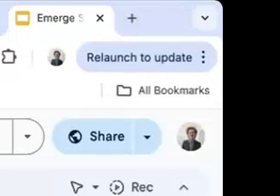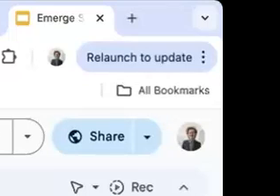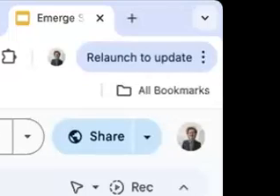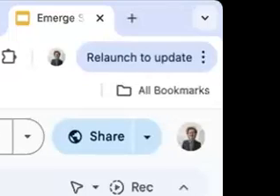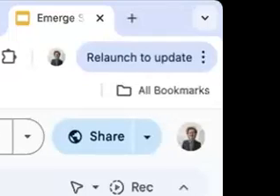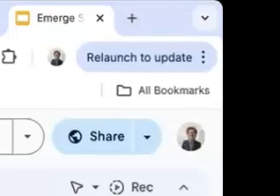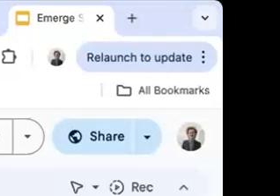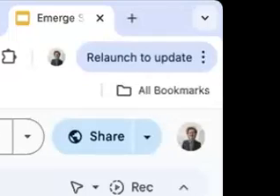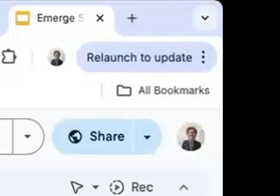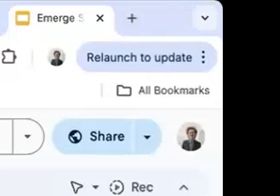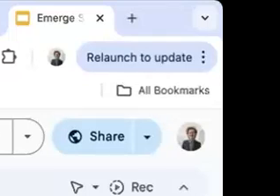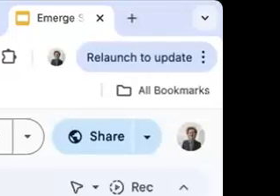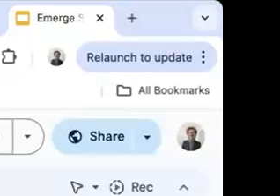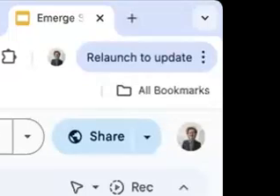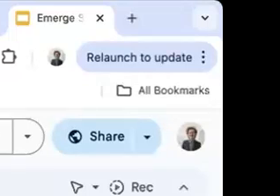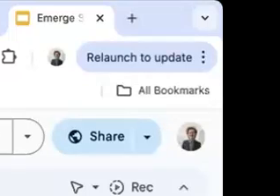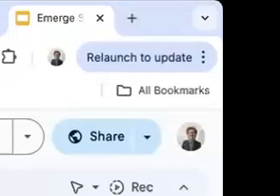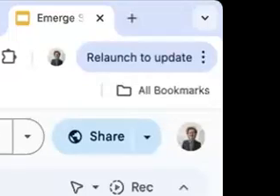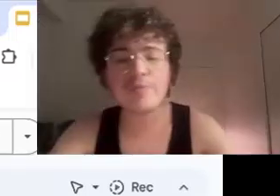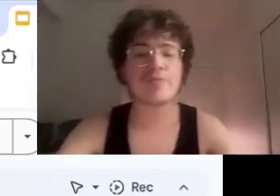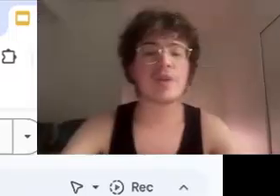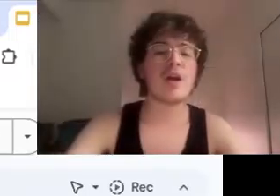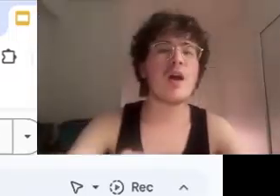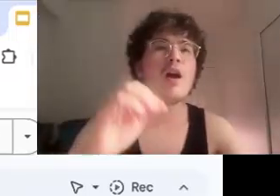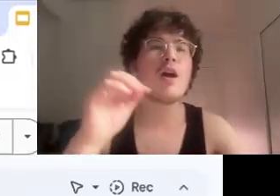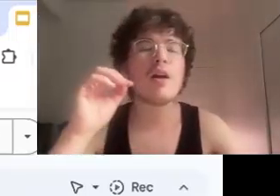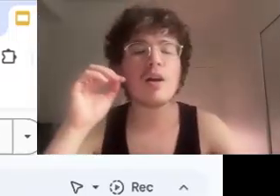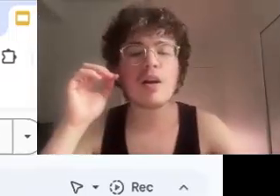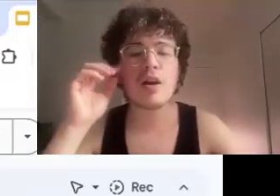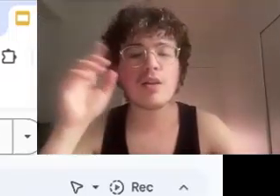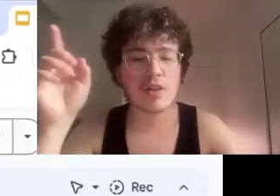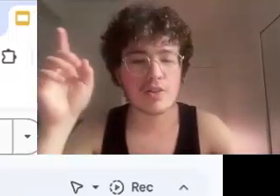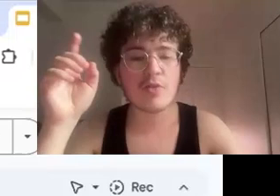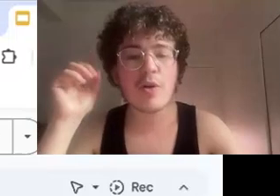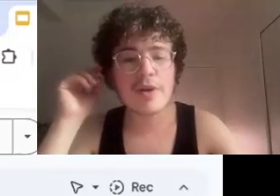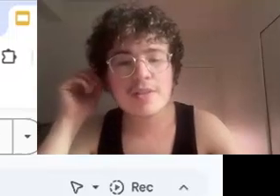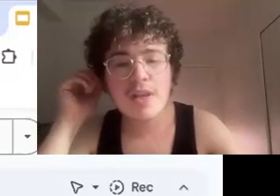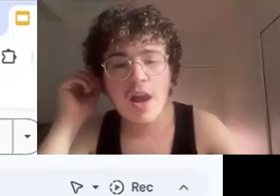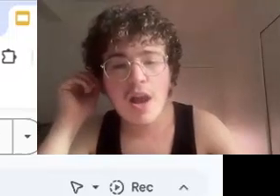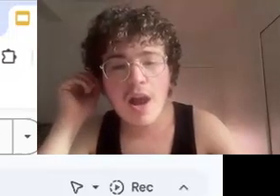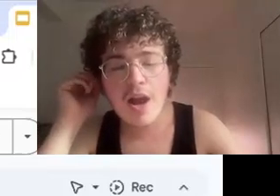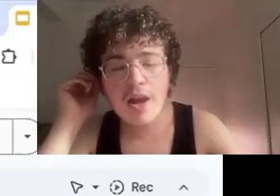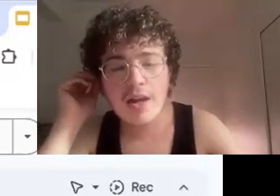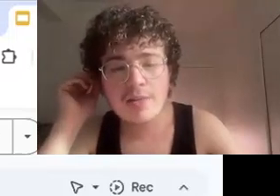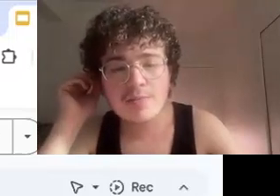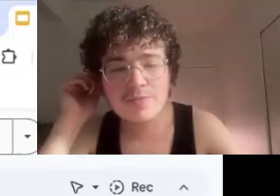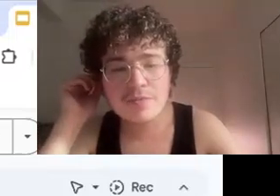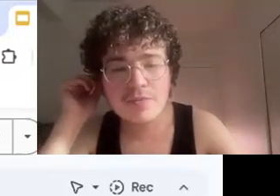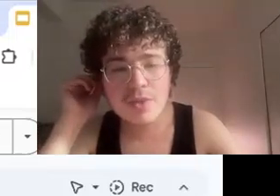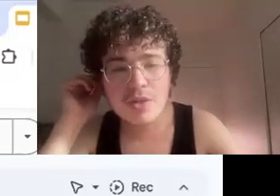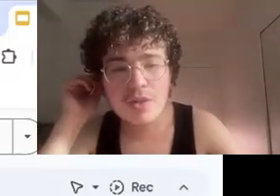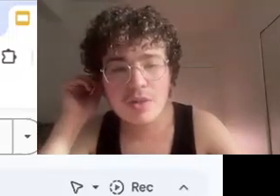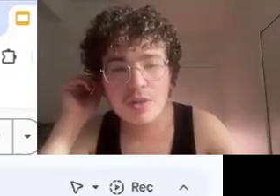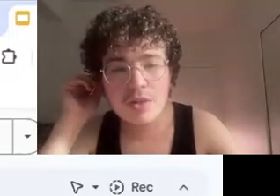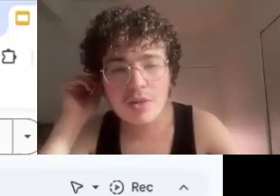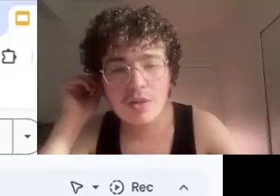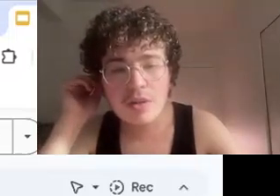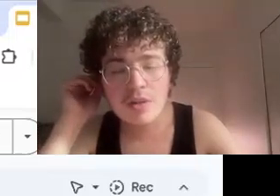that's specifically the way that the rights-centered approach determines the limits for what we believe is